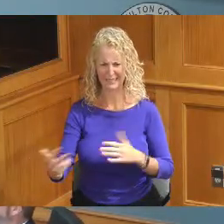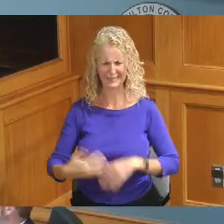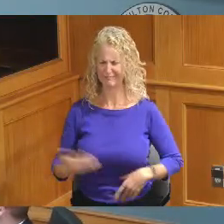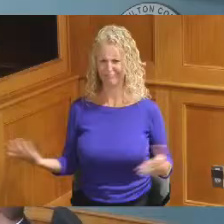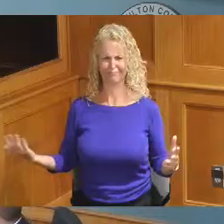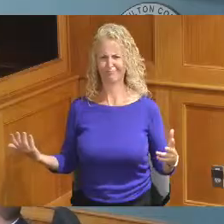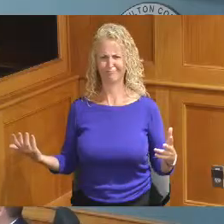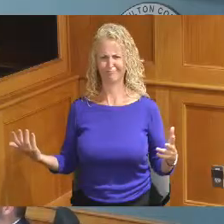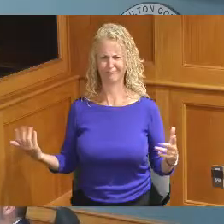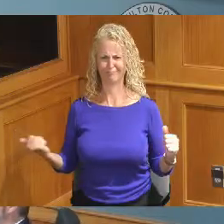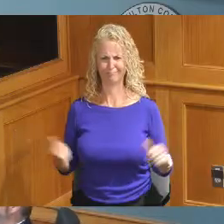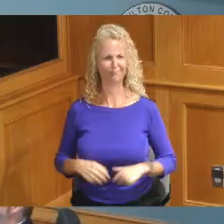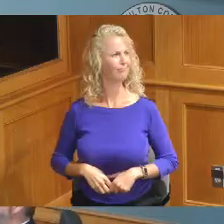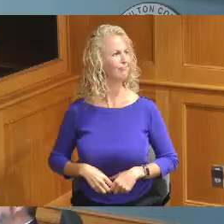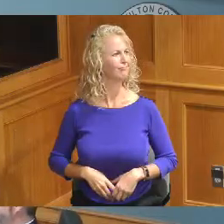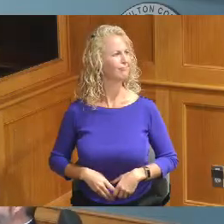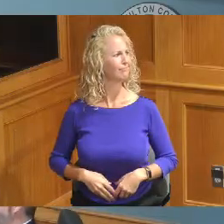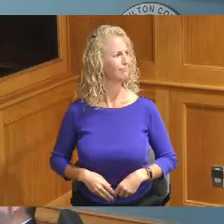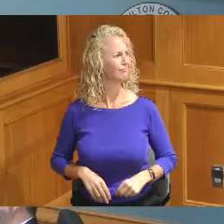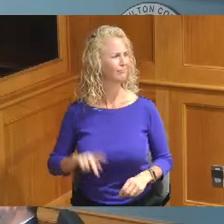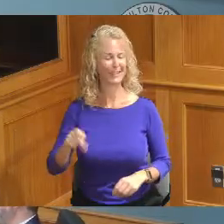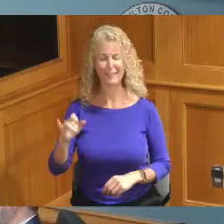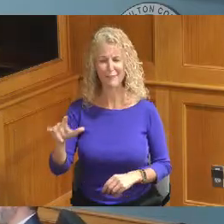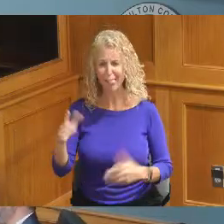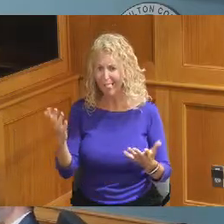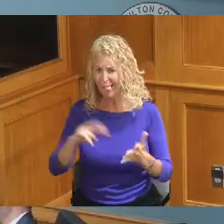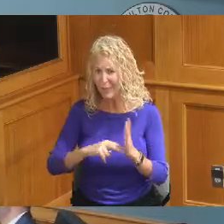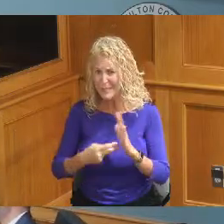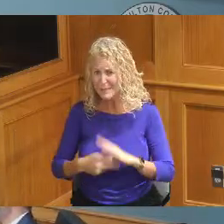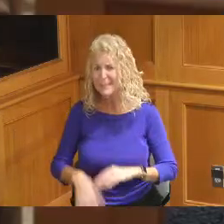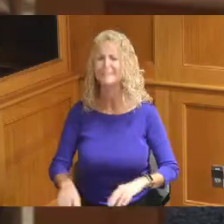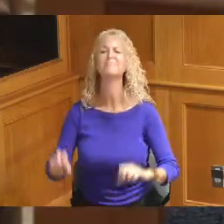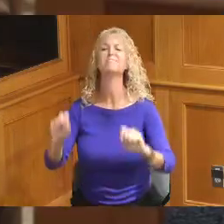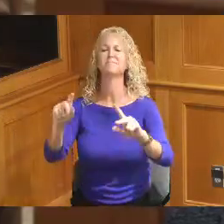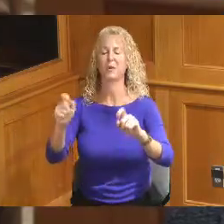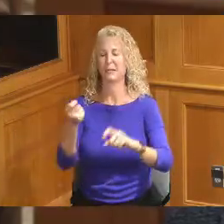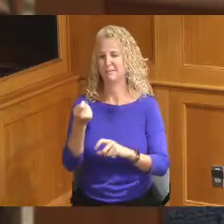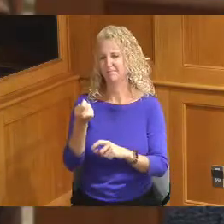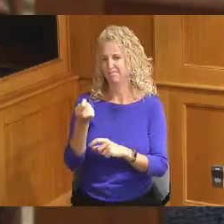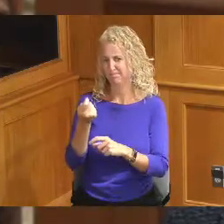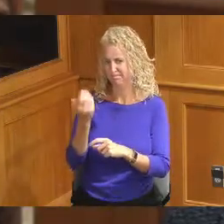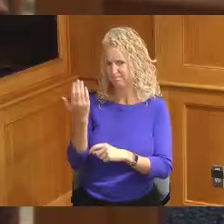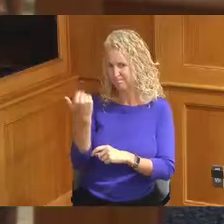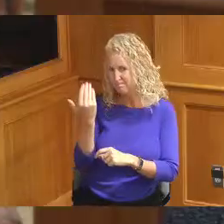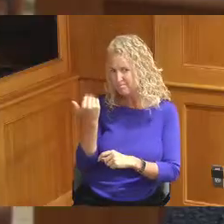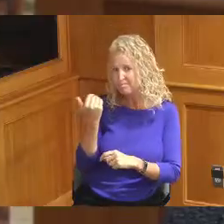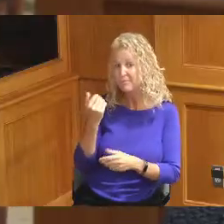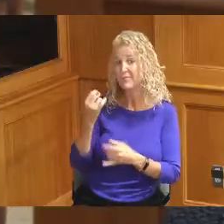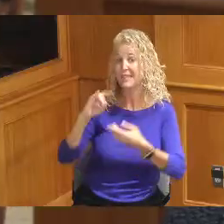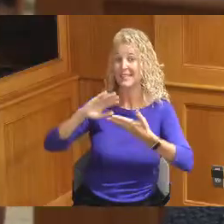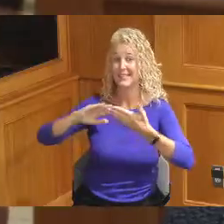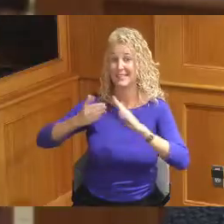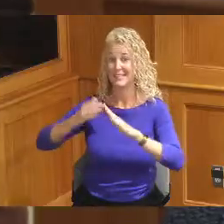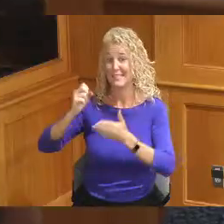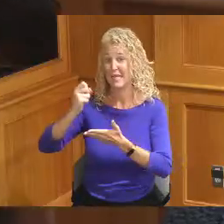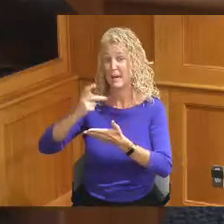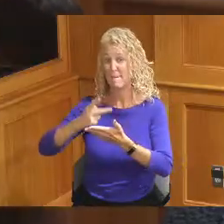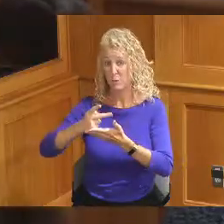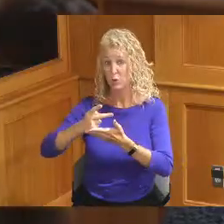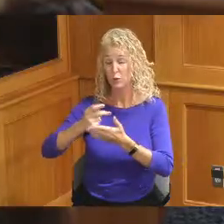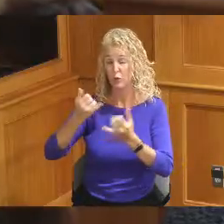to be? when it grows up, what it wants to be, right? Yeah, go ahead, So Phil. going back a couple weeks when the city approved the notwithstanding